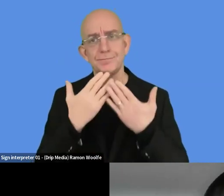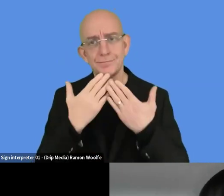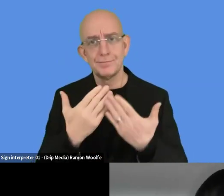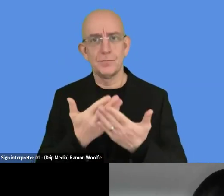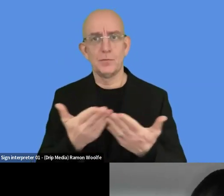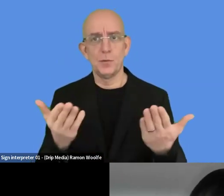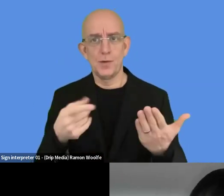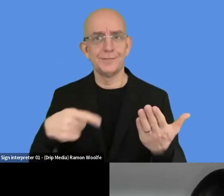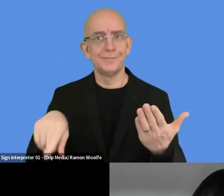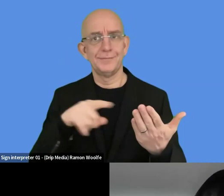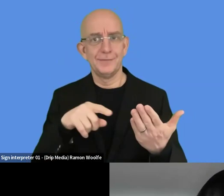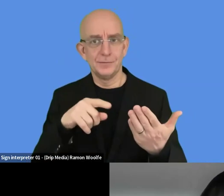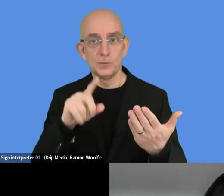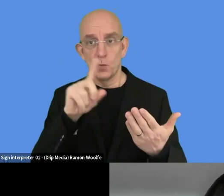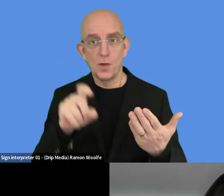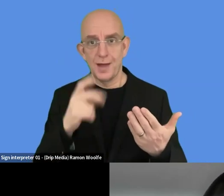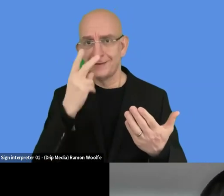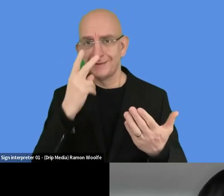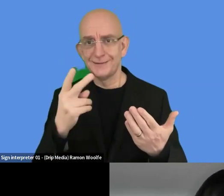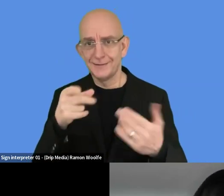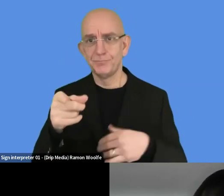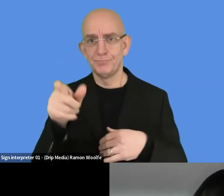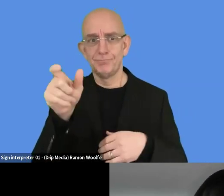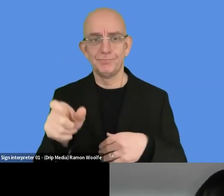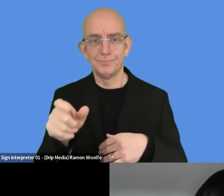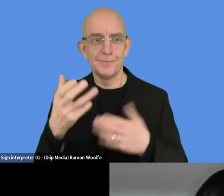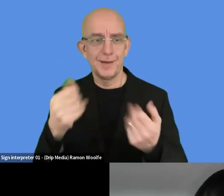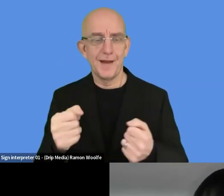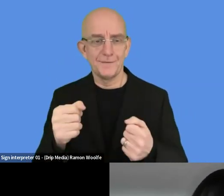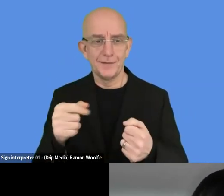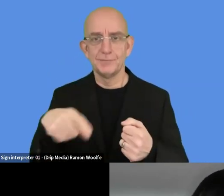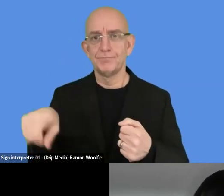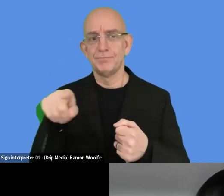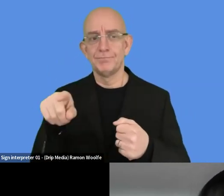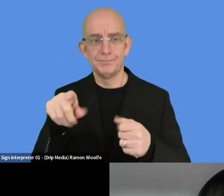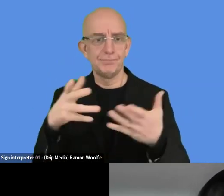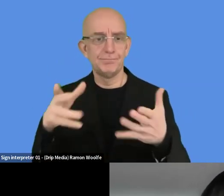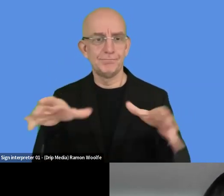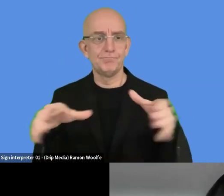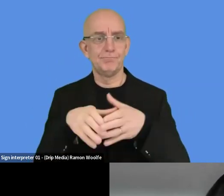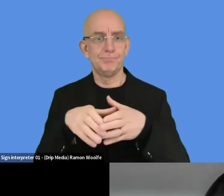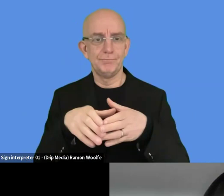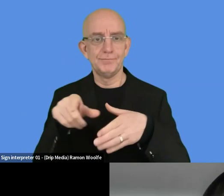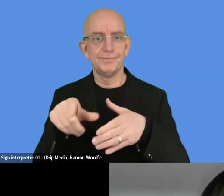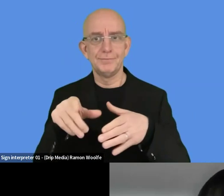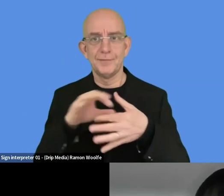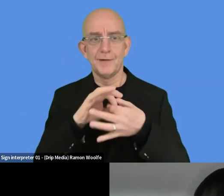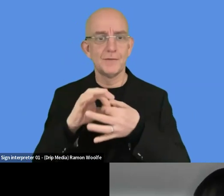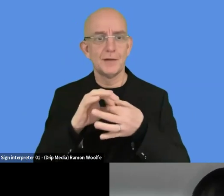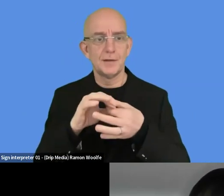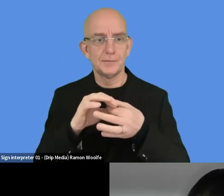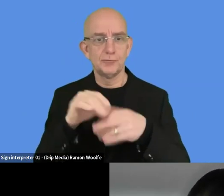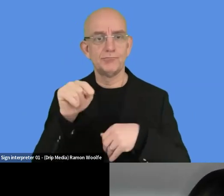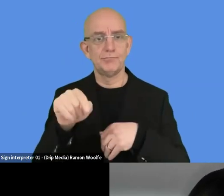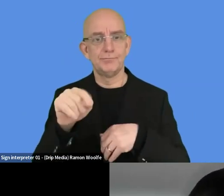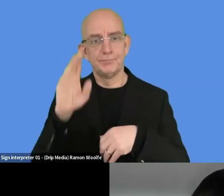there. Hello to you. We also wanted to take a few minutes at the end of this webinar to